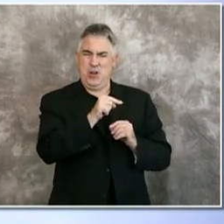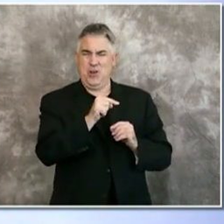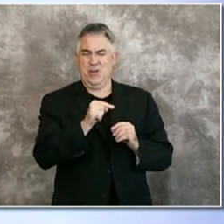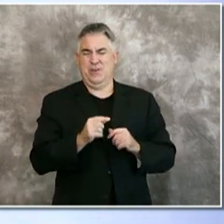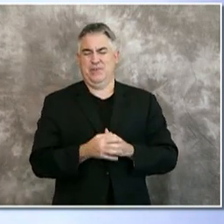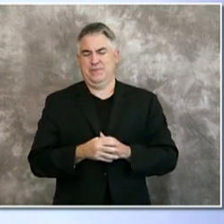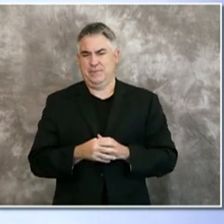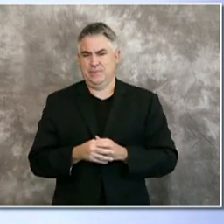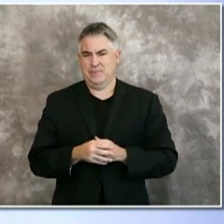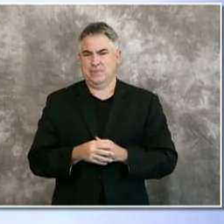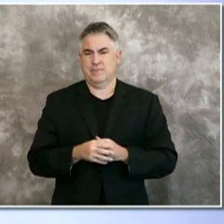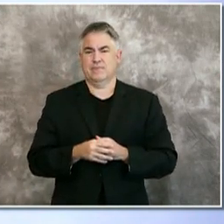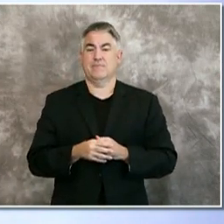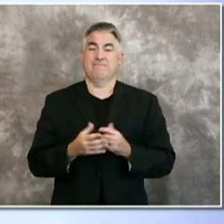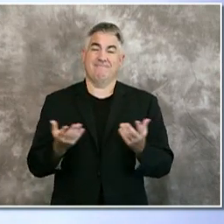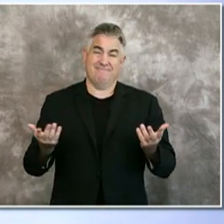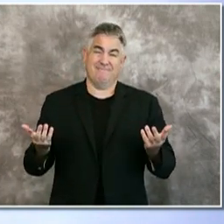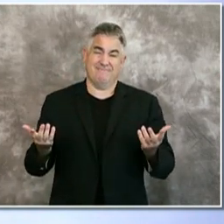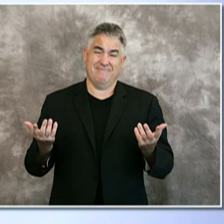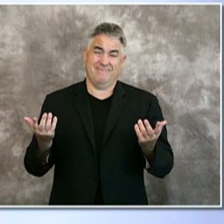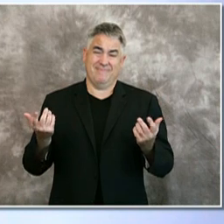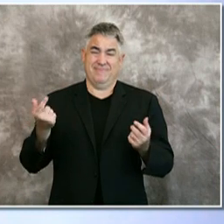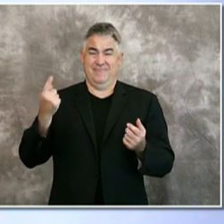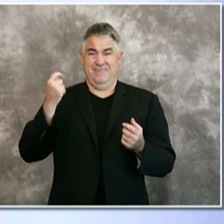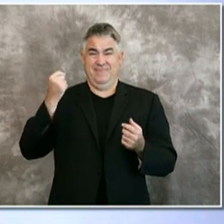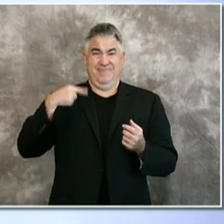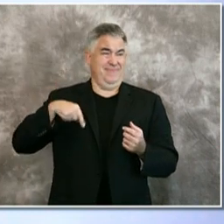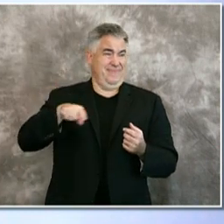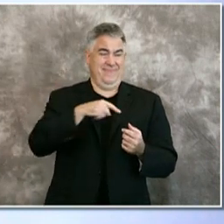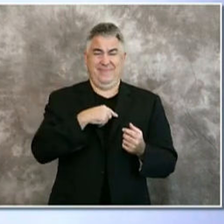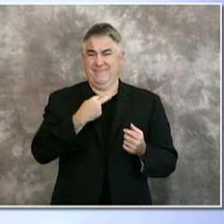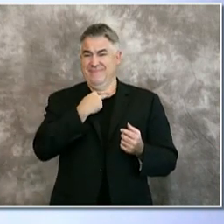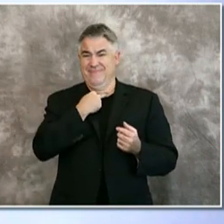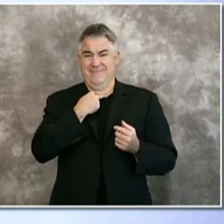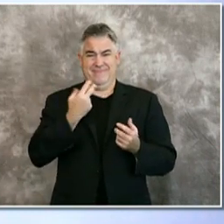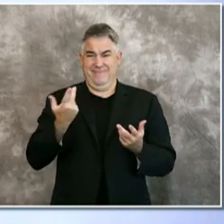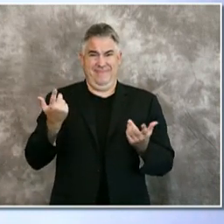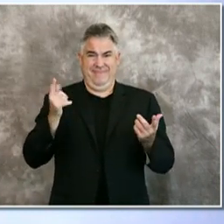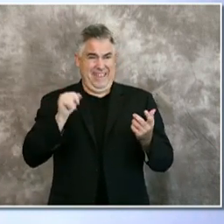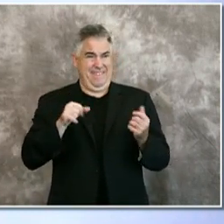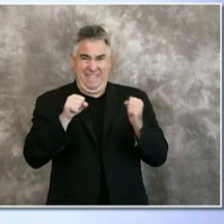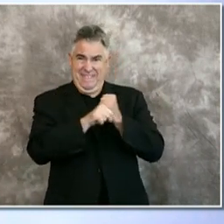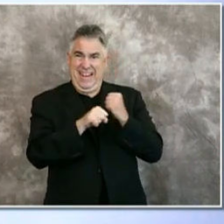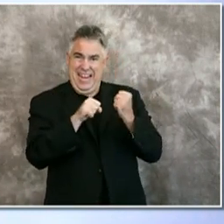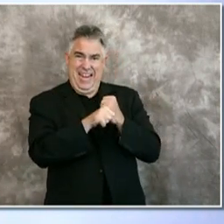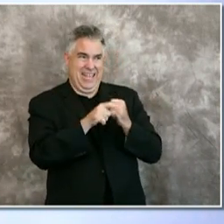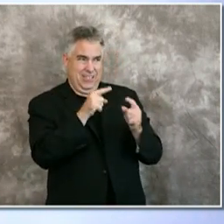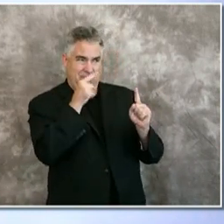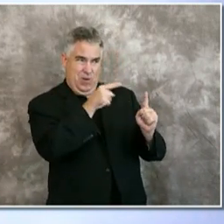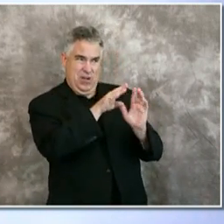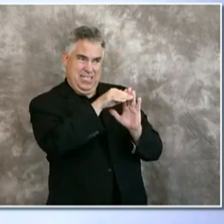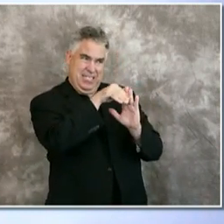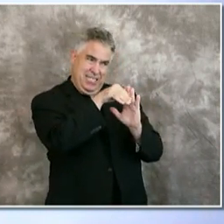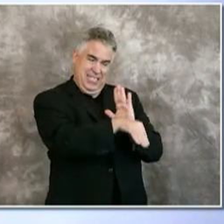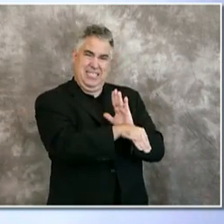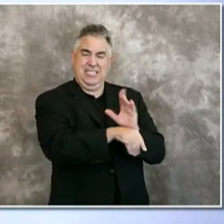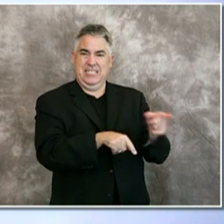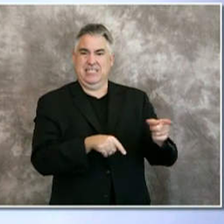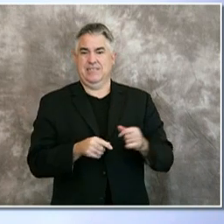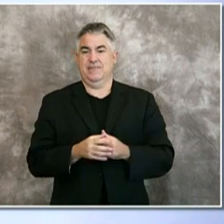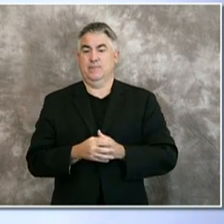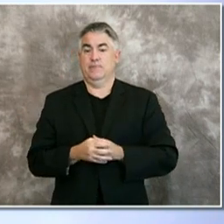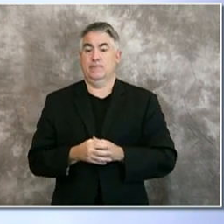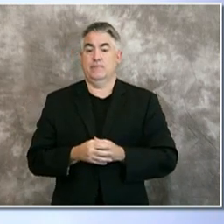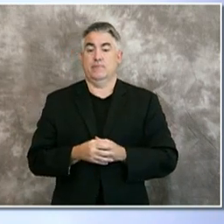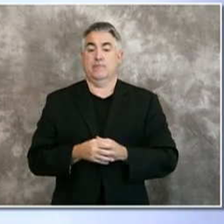position to be winning the fight against coronavirus moving forward. Per the governor's orders in the state of California, we are now one of the